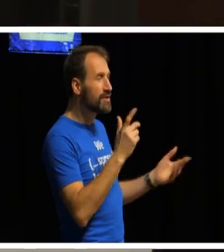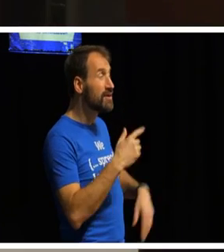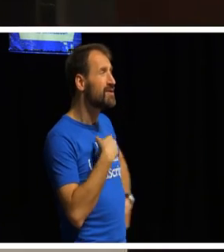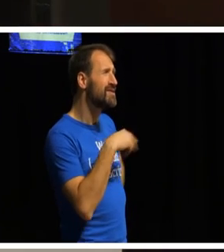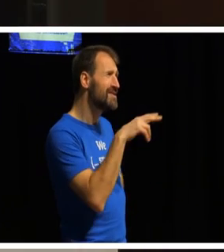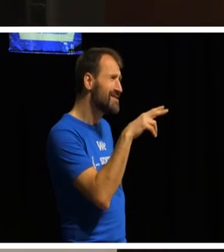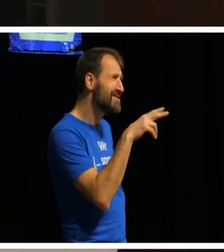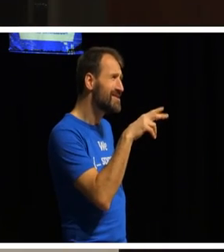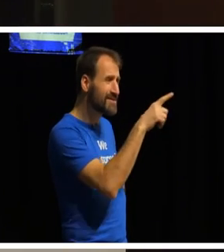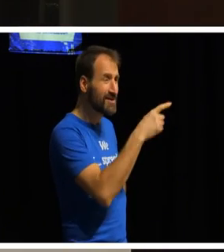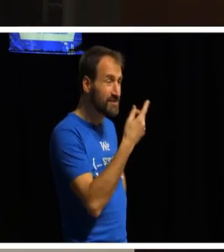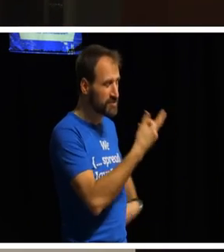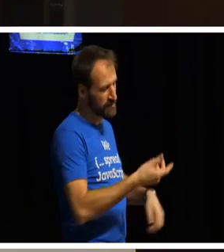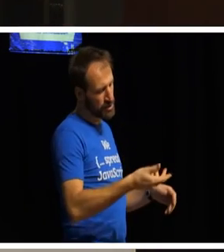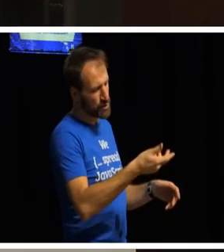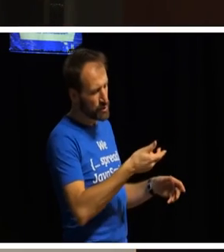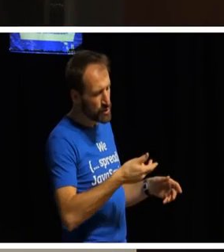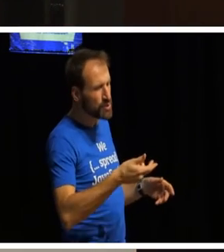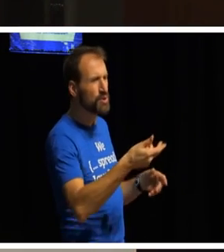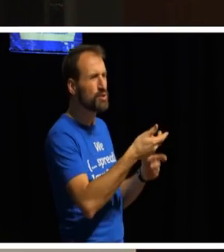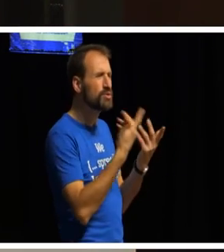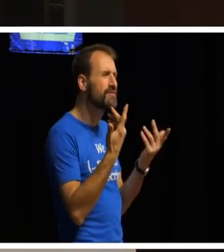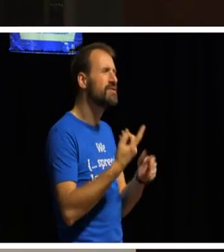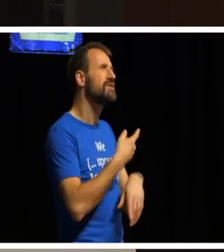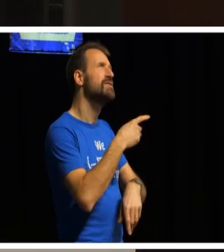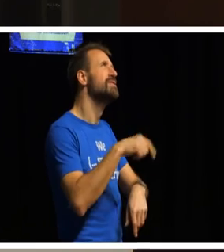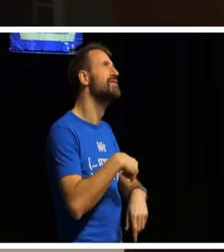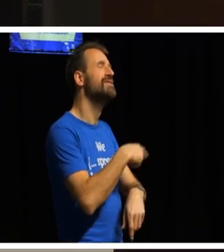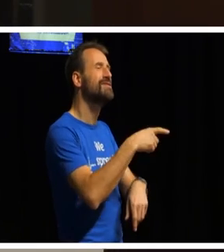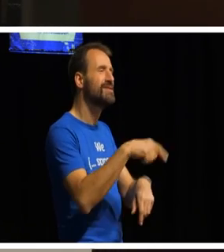He kind of swilled it around the glass like for ages, and then he took like a